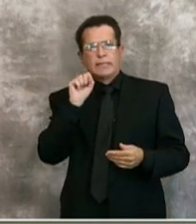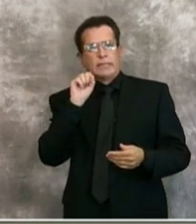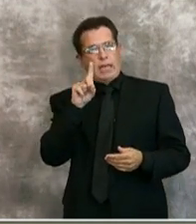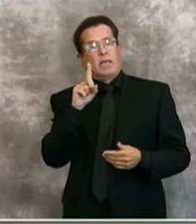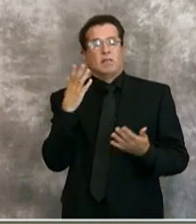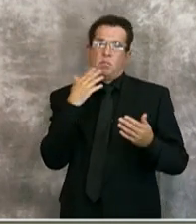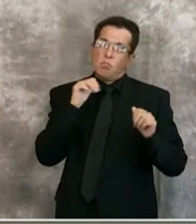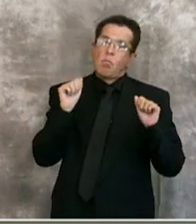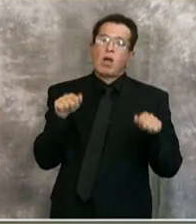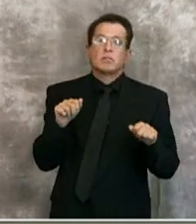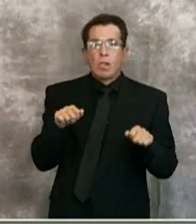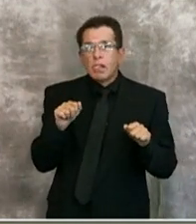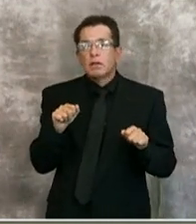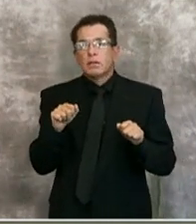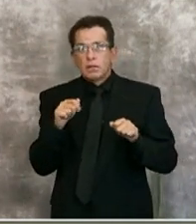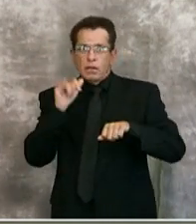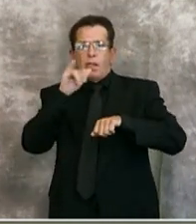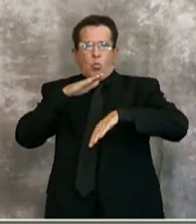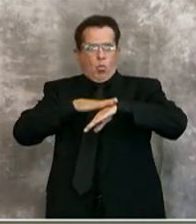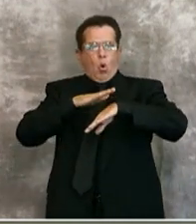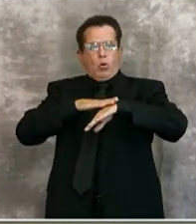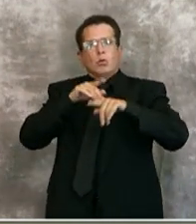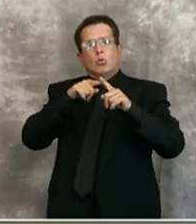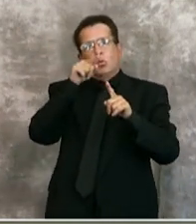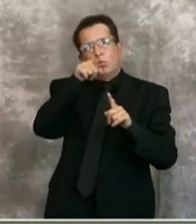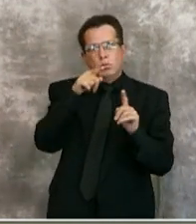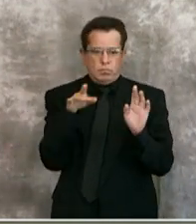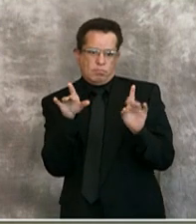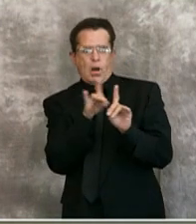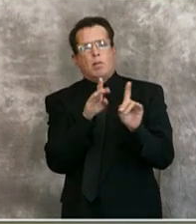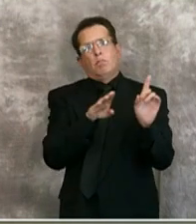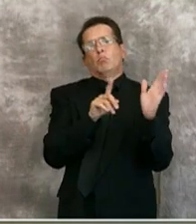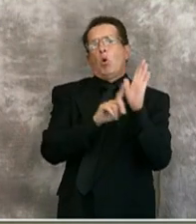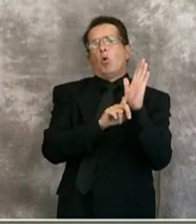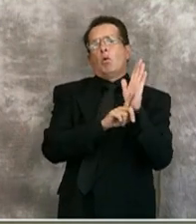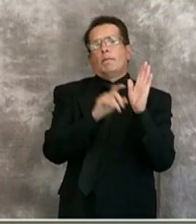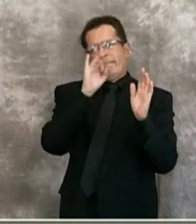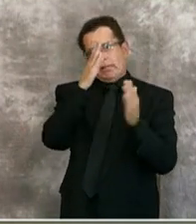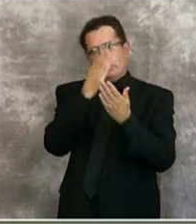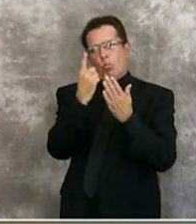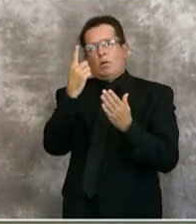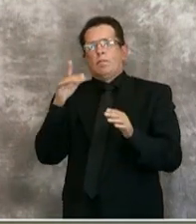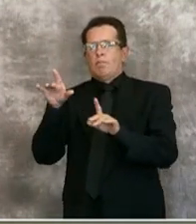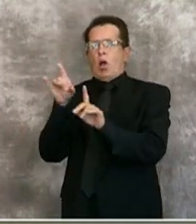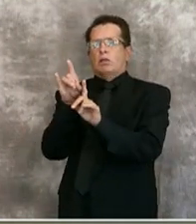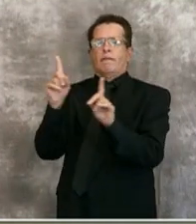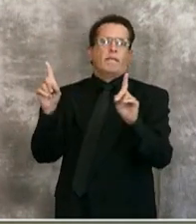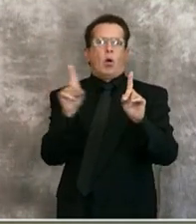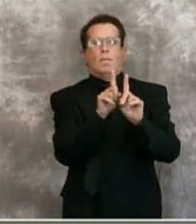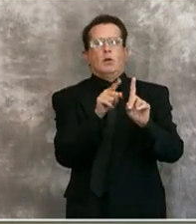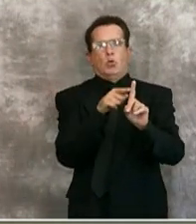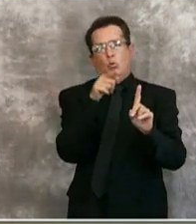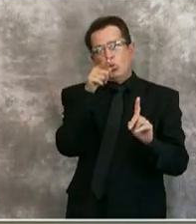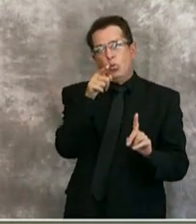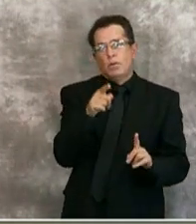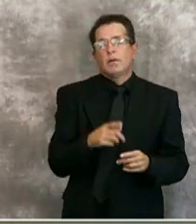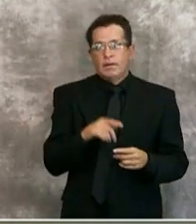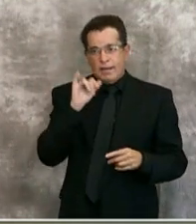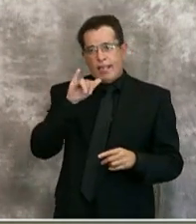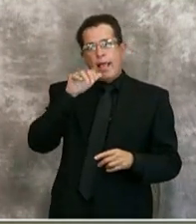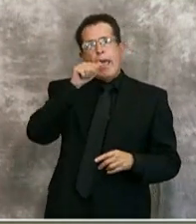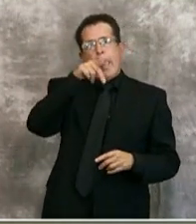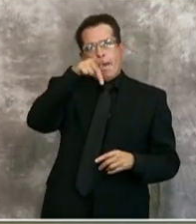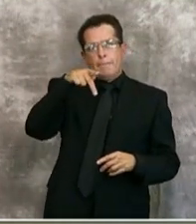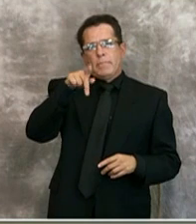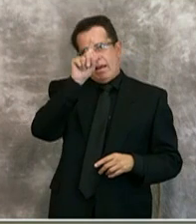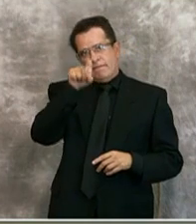around notification of if you've been in close contact with individuals who become positive. It would, of course, have to be an app. You would have to purposefully